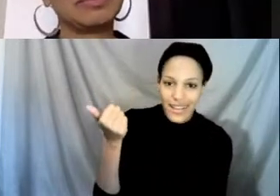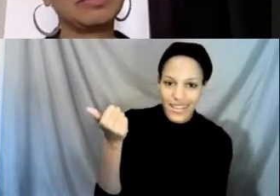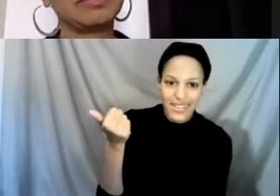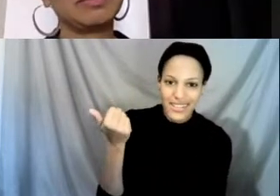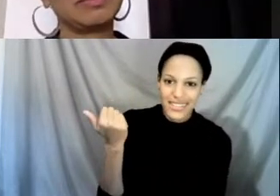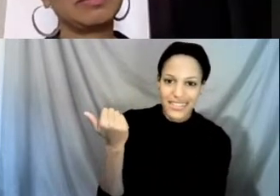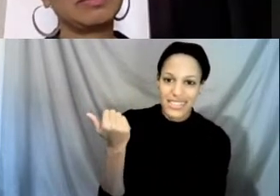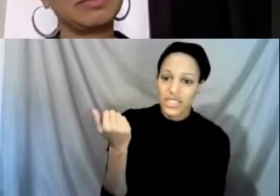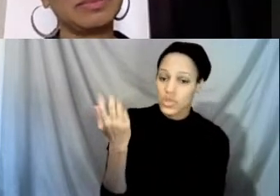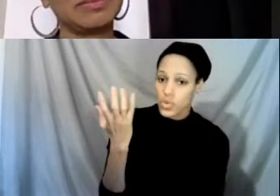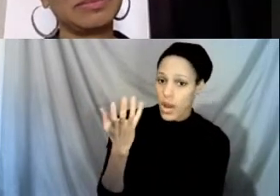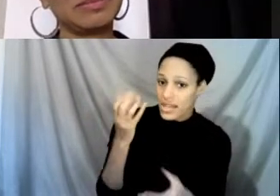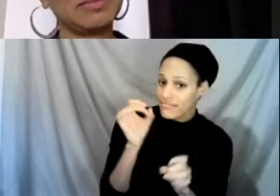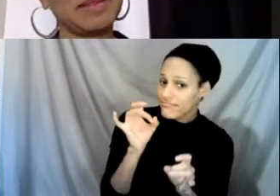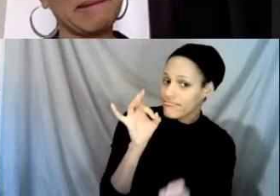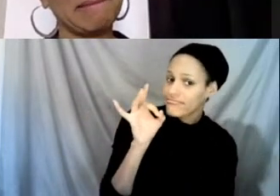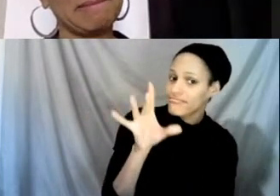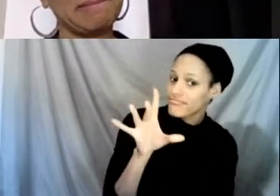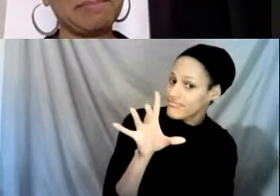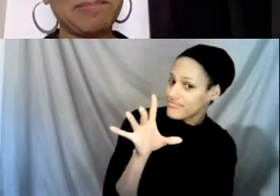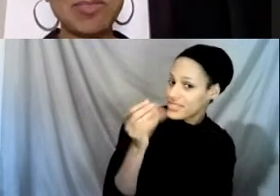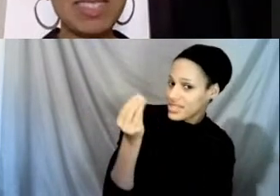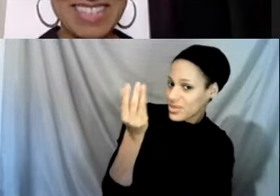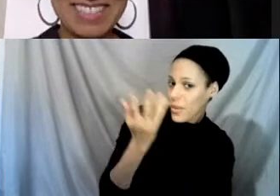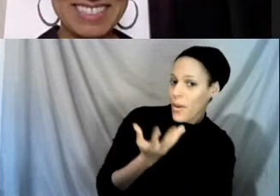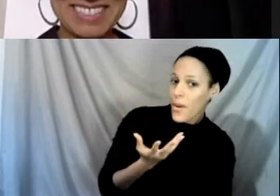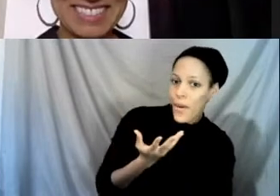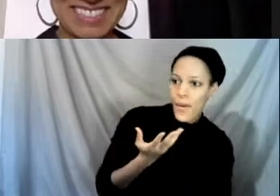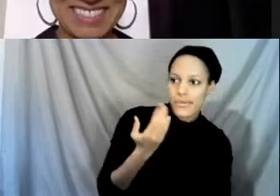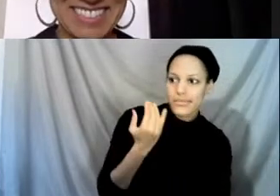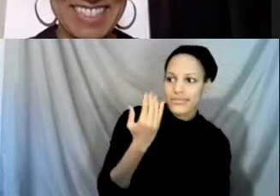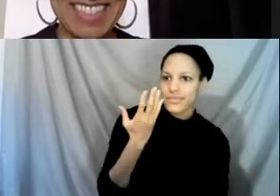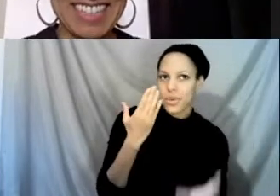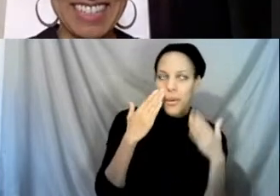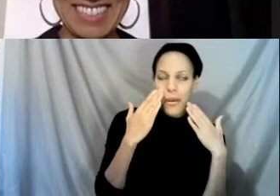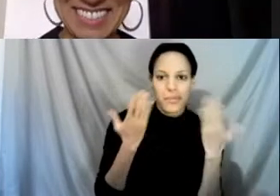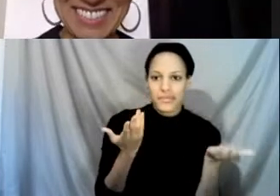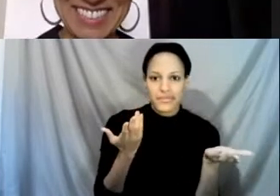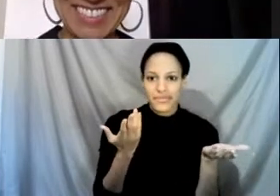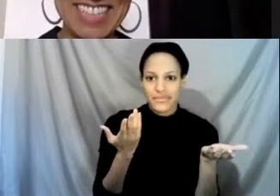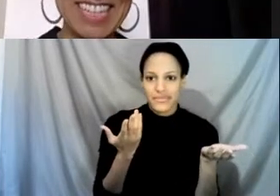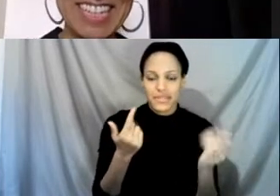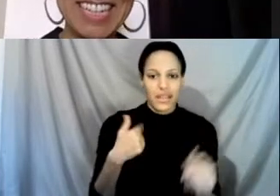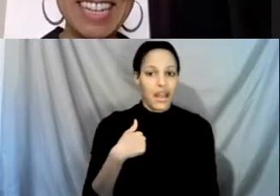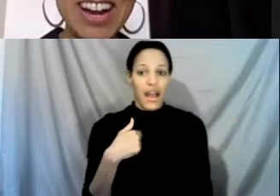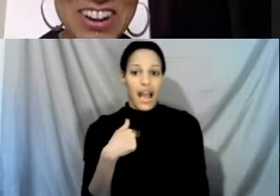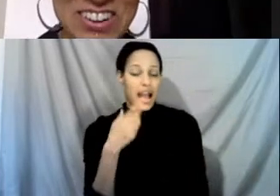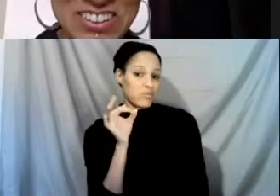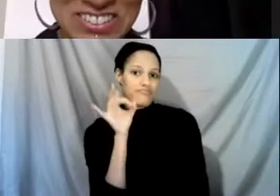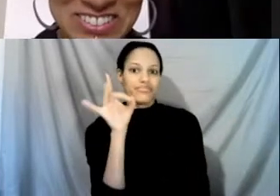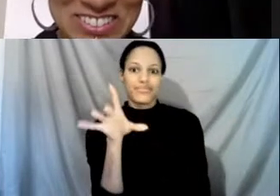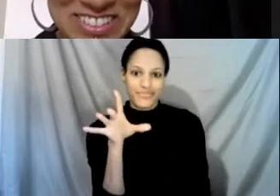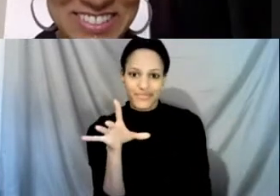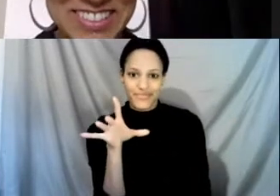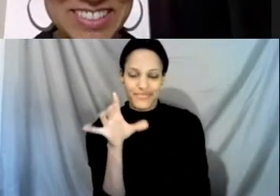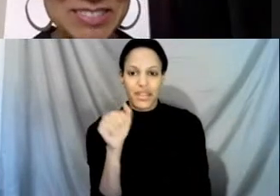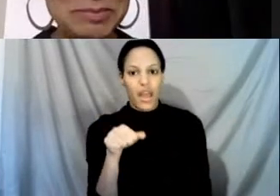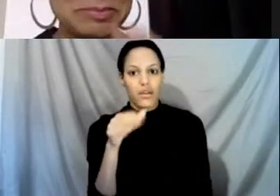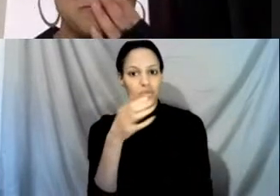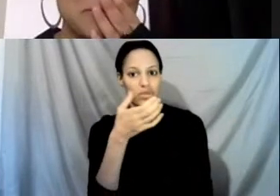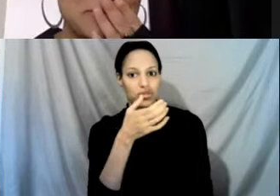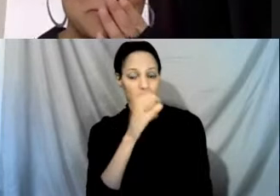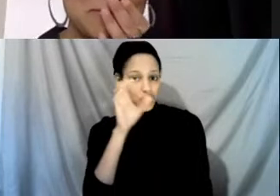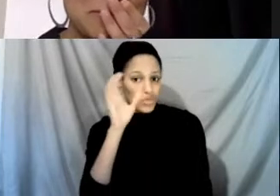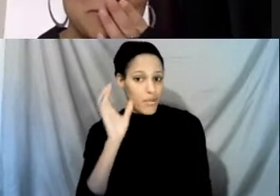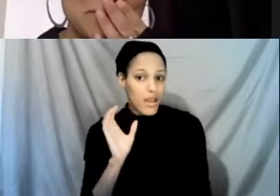something that you'd like to drop another bomb as if you haven't already? Yeah, I would drop a bomb that when Charmaine was